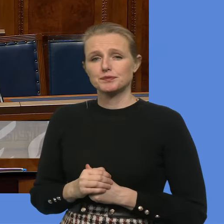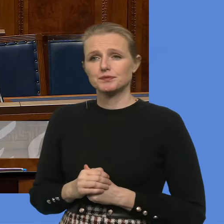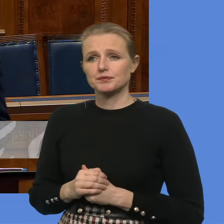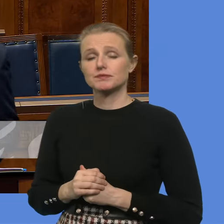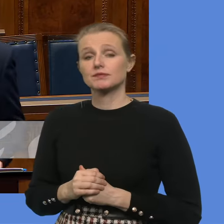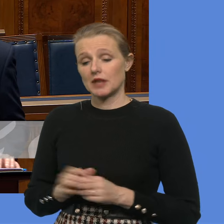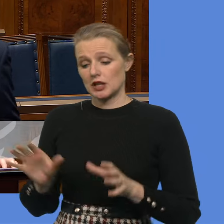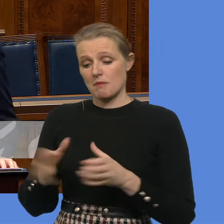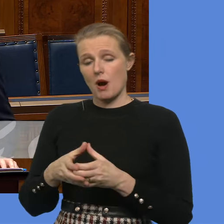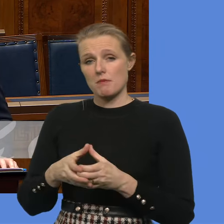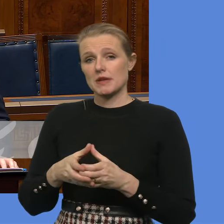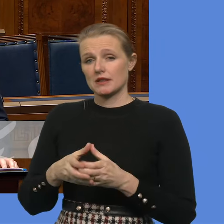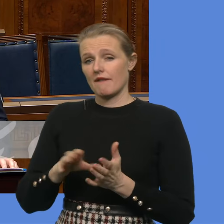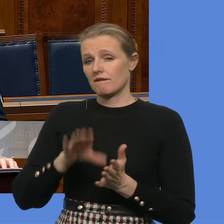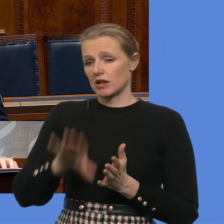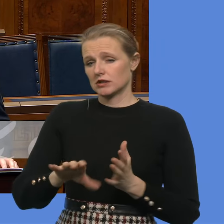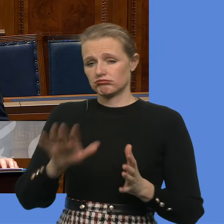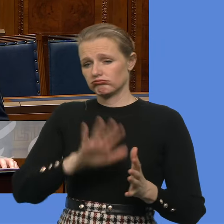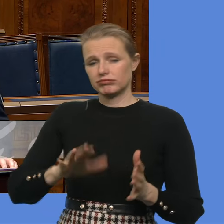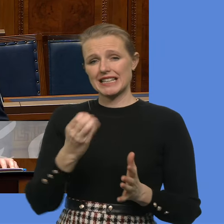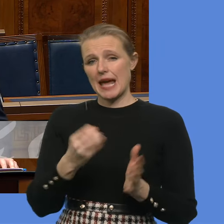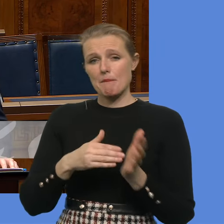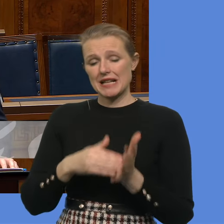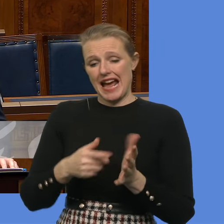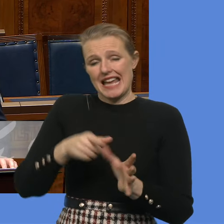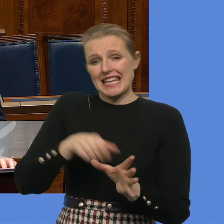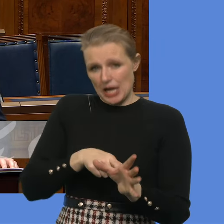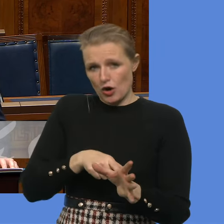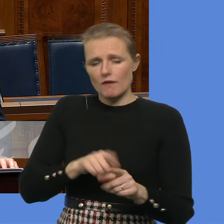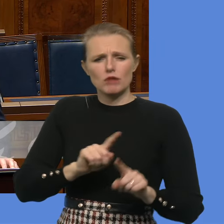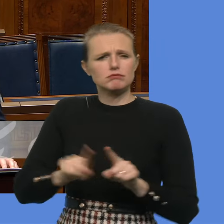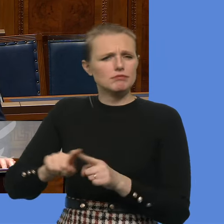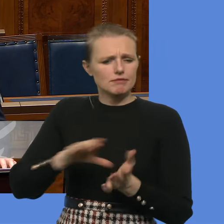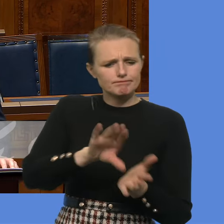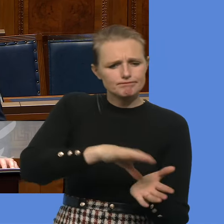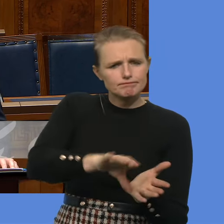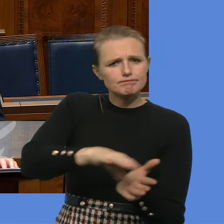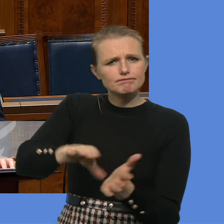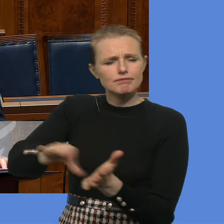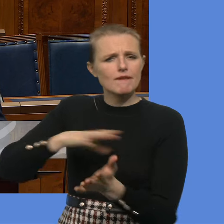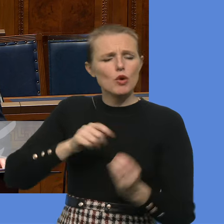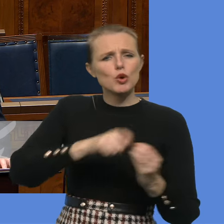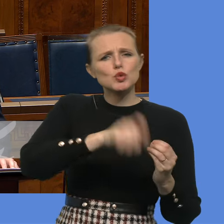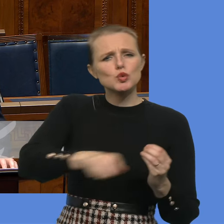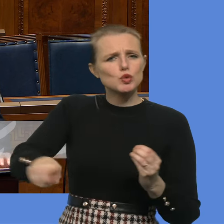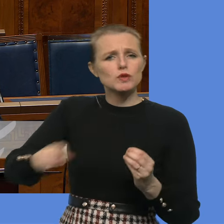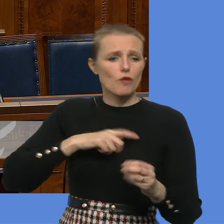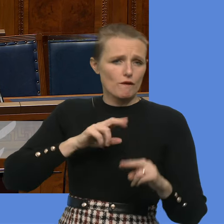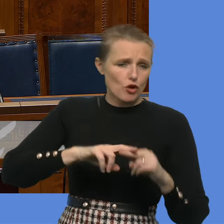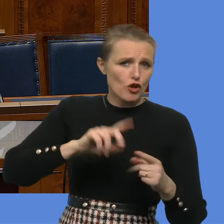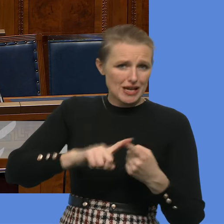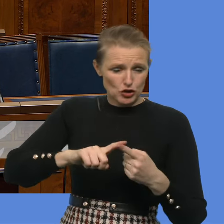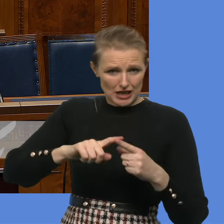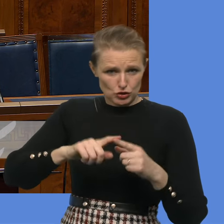Well, the department funds, as I say, around £10 million per annum to provide a range of ongoing financial supports for further education